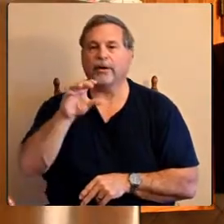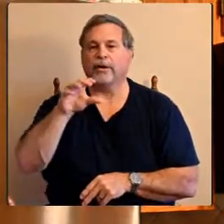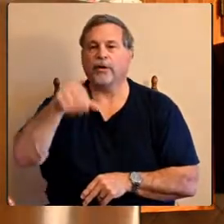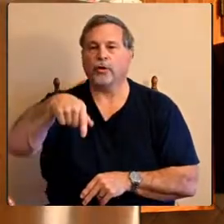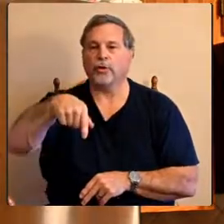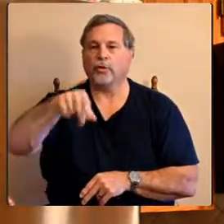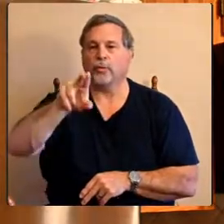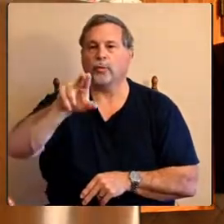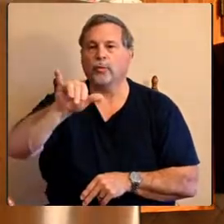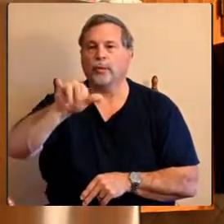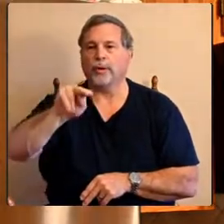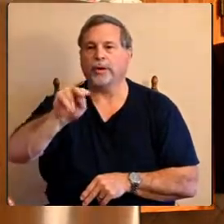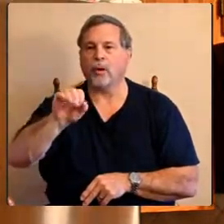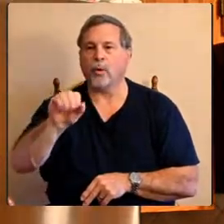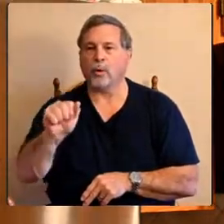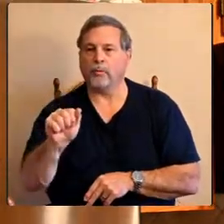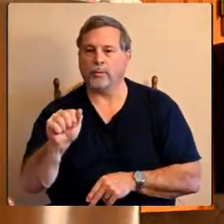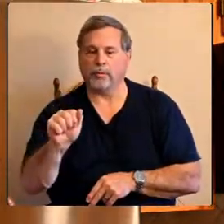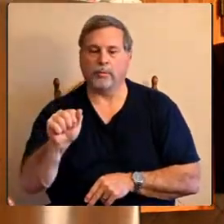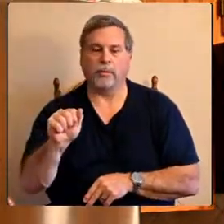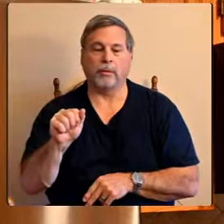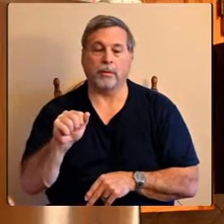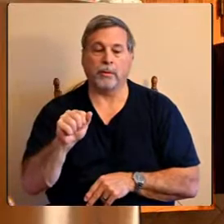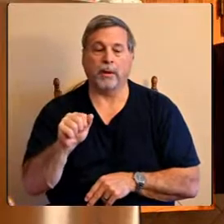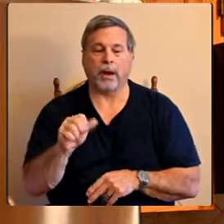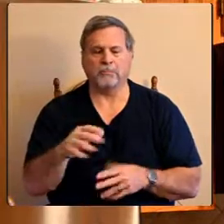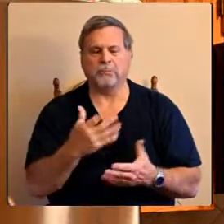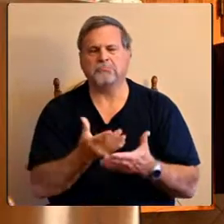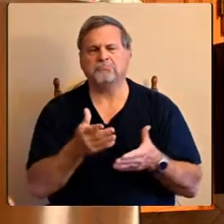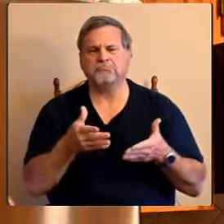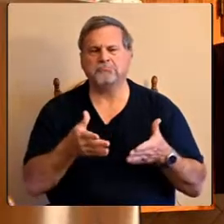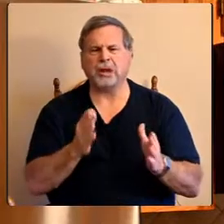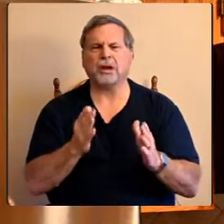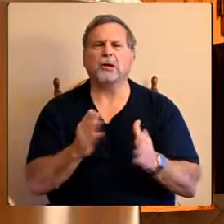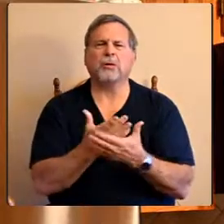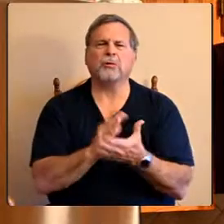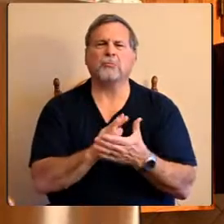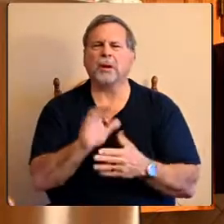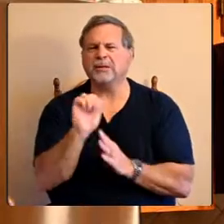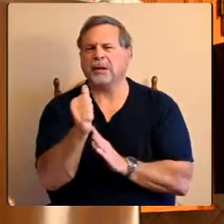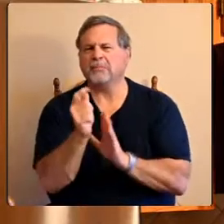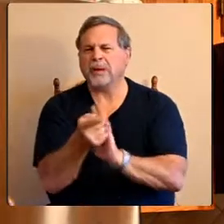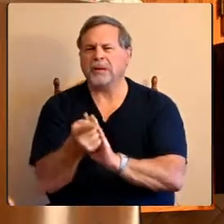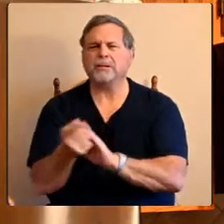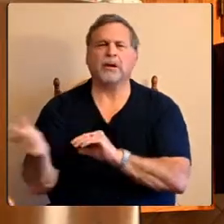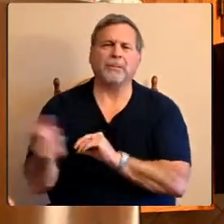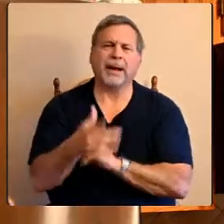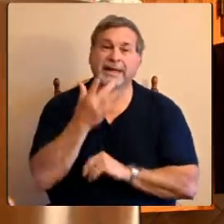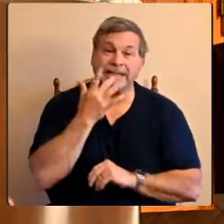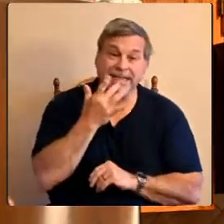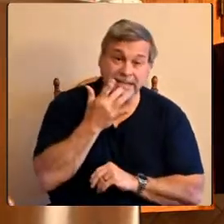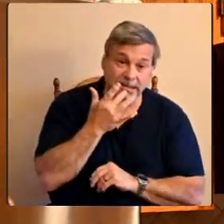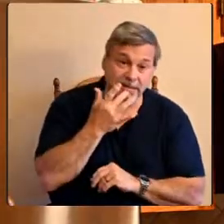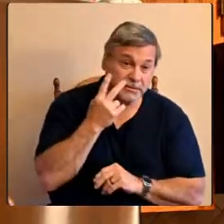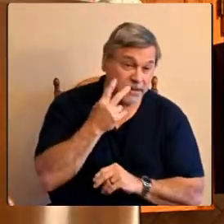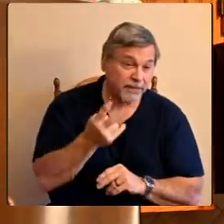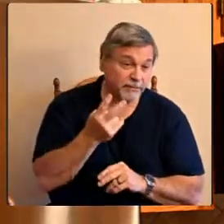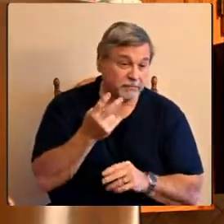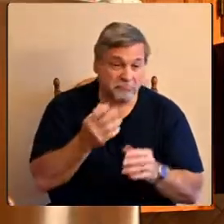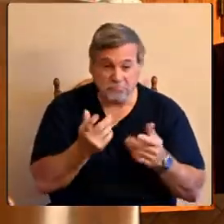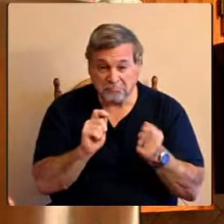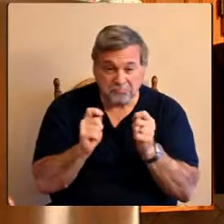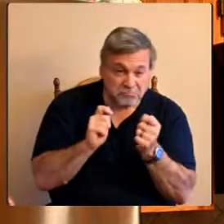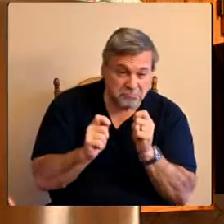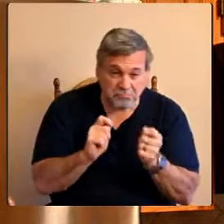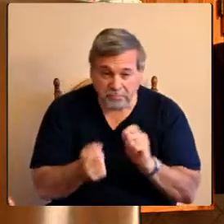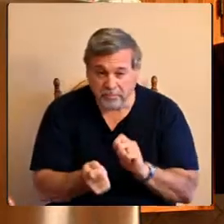So we're going to do that in a little bit. So I'm going to put a lid on here, let this cook for probably about 10 minutes or so. Come back and taste it, see if the